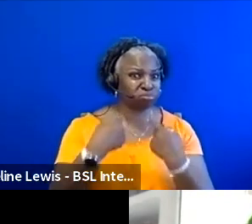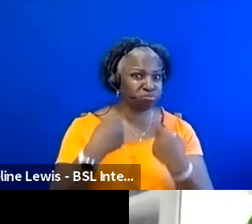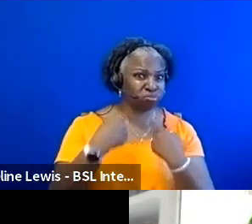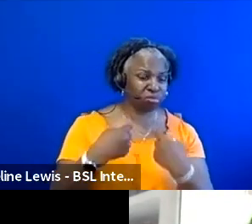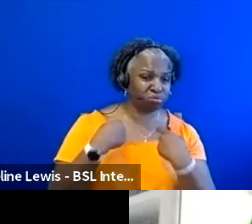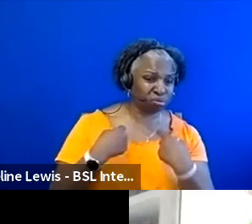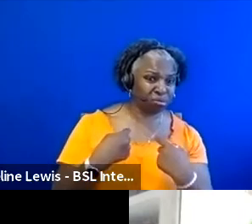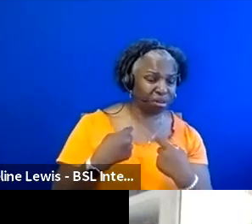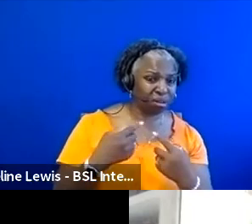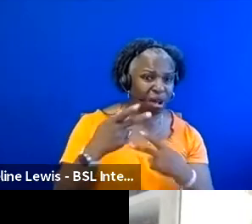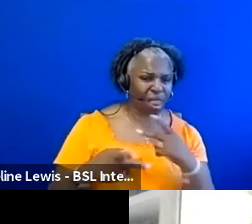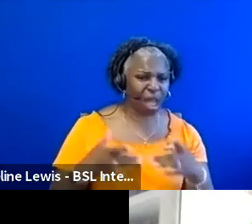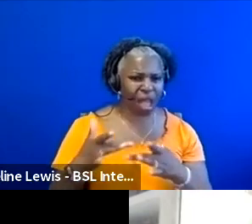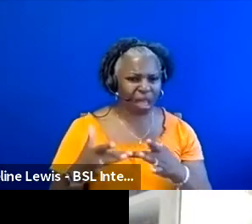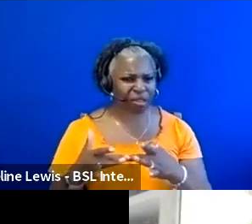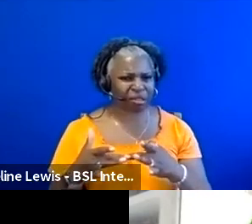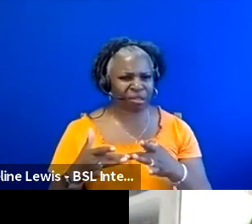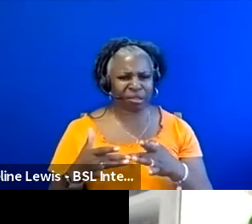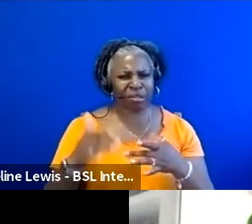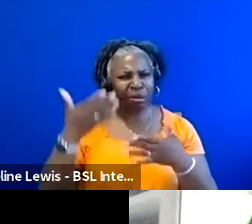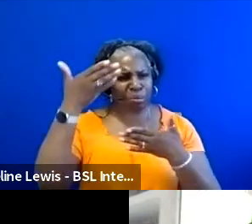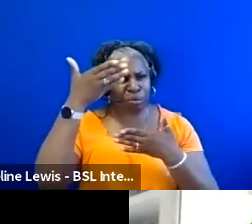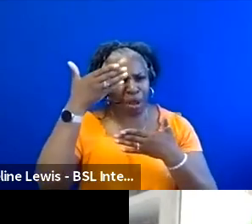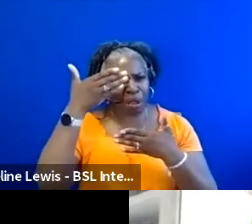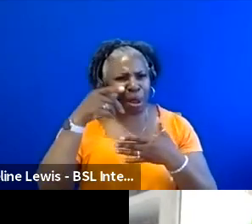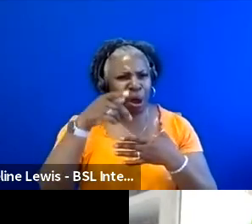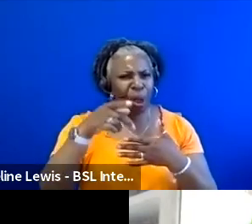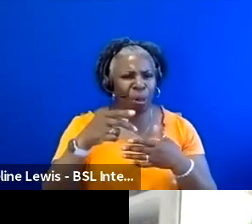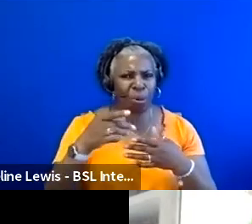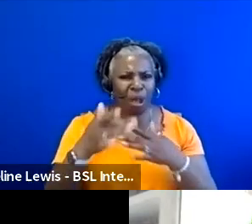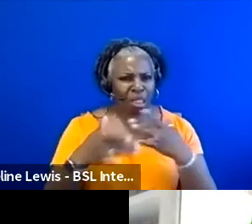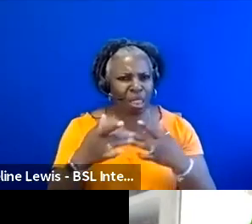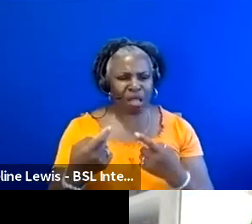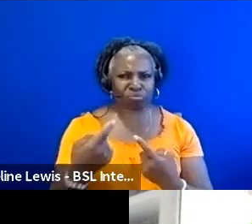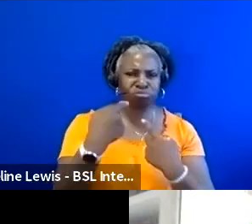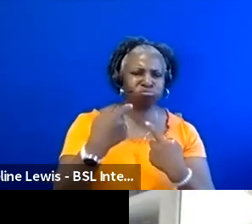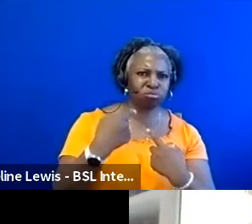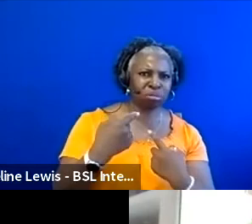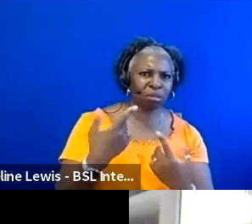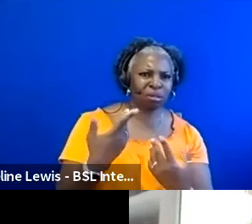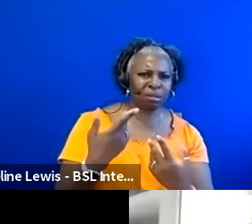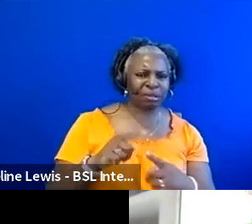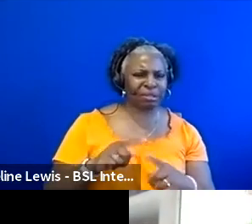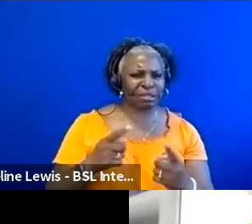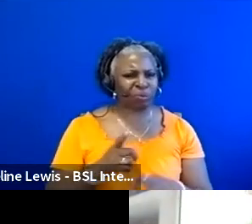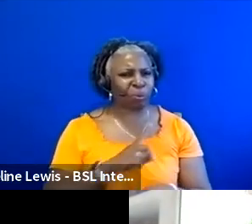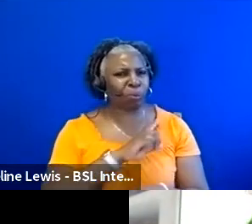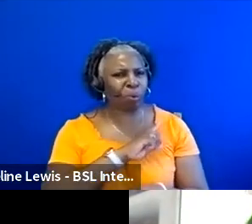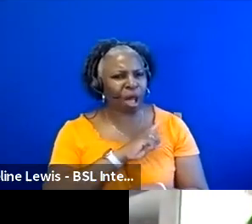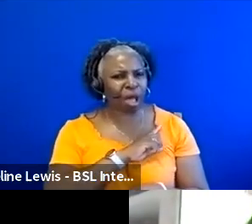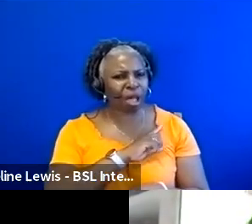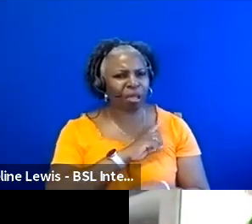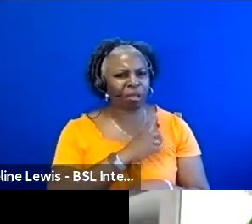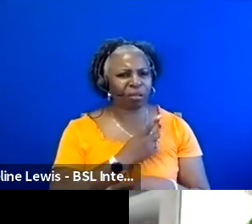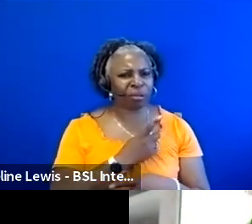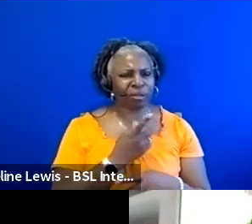when it's online harassment in Morocco, it really is very different from everything else, just because the online harassment can